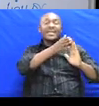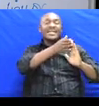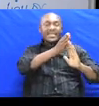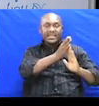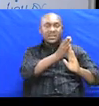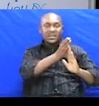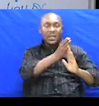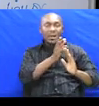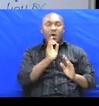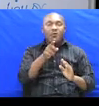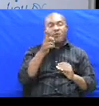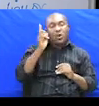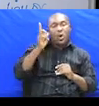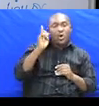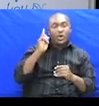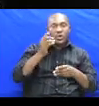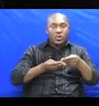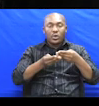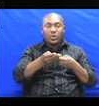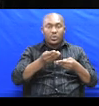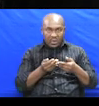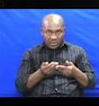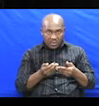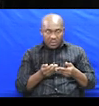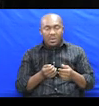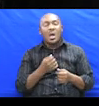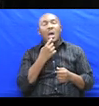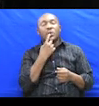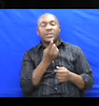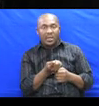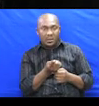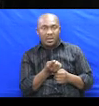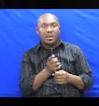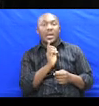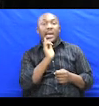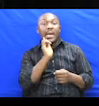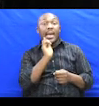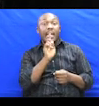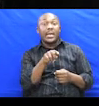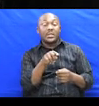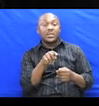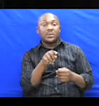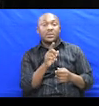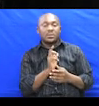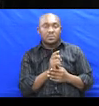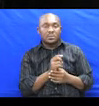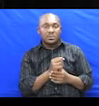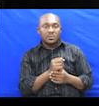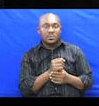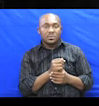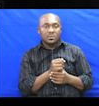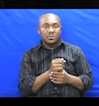Yes, the first and the foremost characteristic of colonial economy, we say